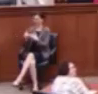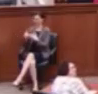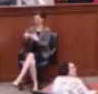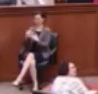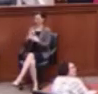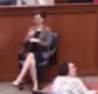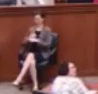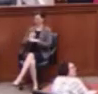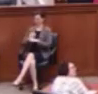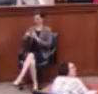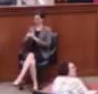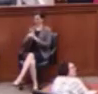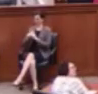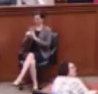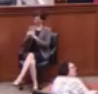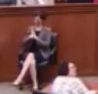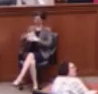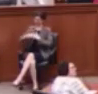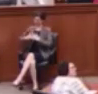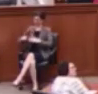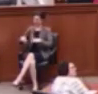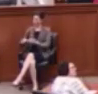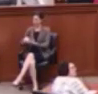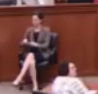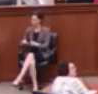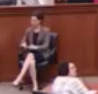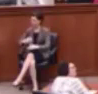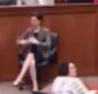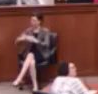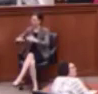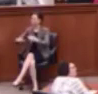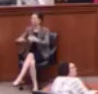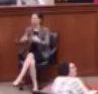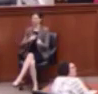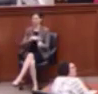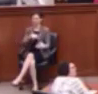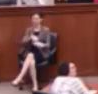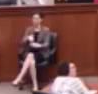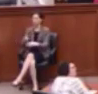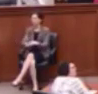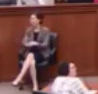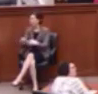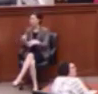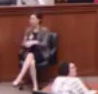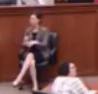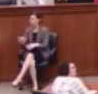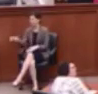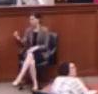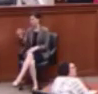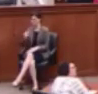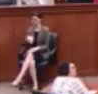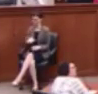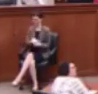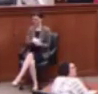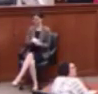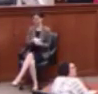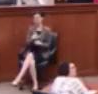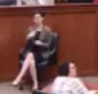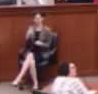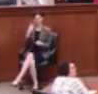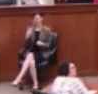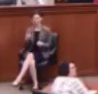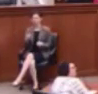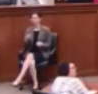state forward and providing opportunities for our students in business and industry. And I can tell you that in this particular area, we are seeing some of the